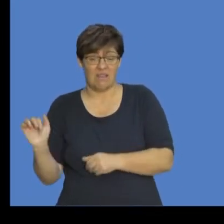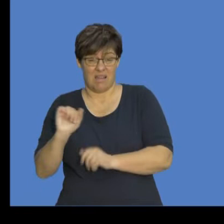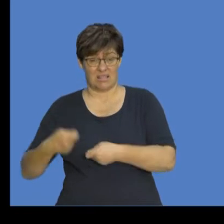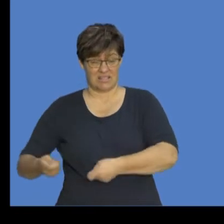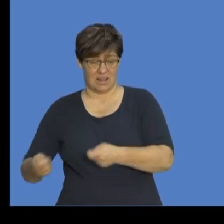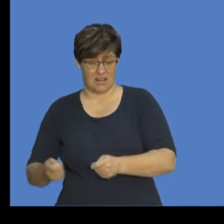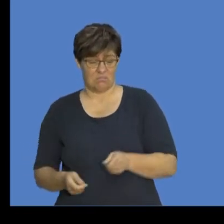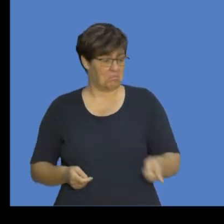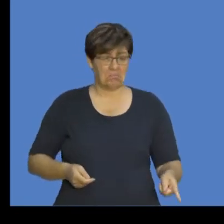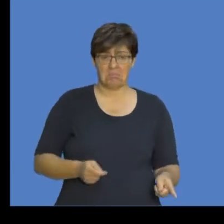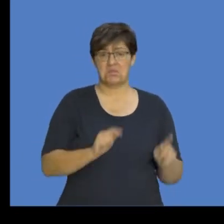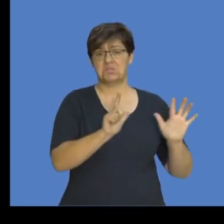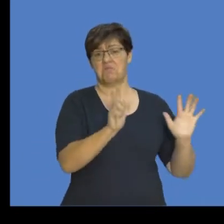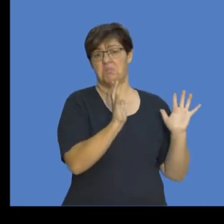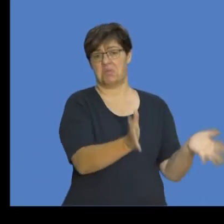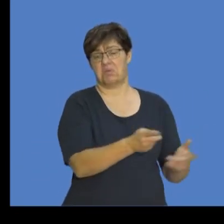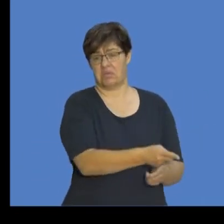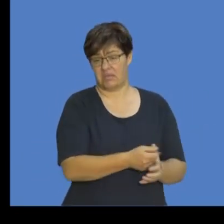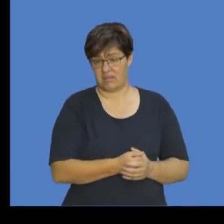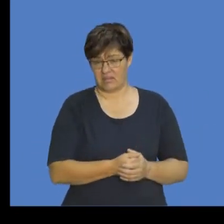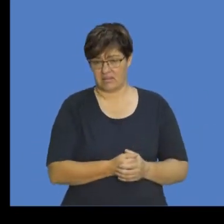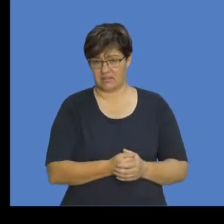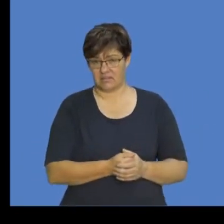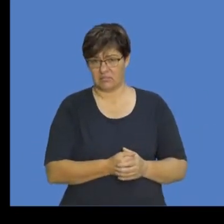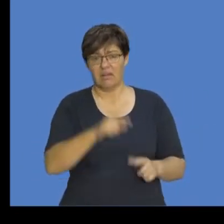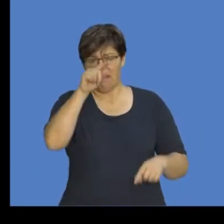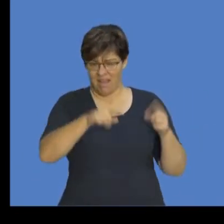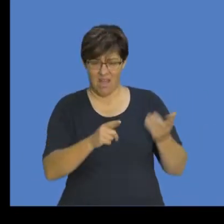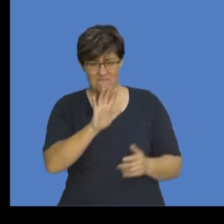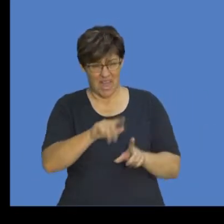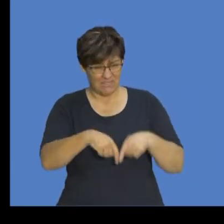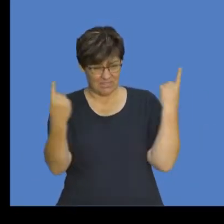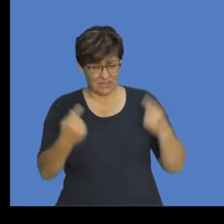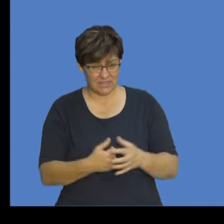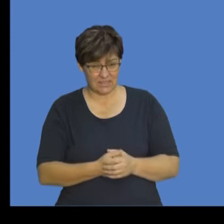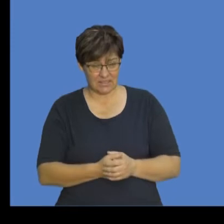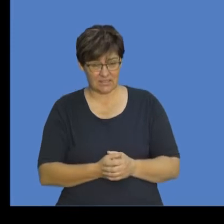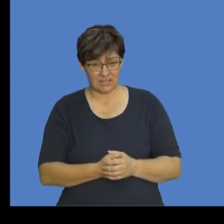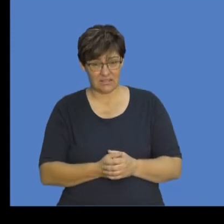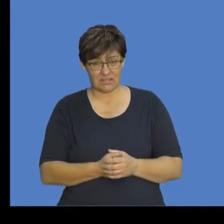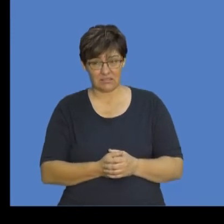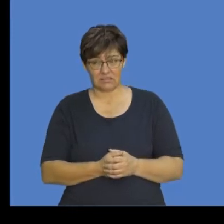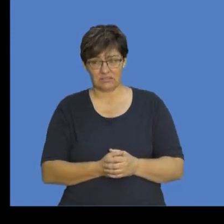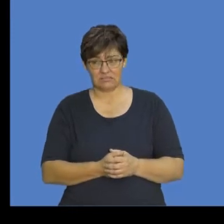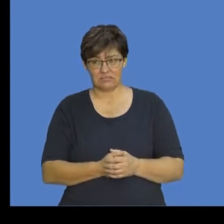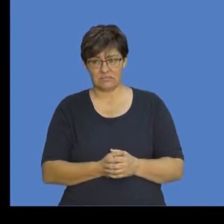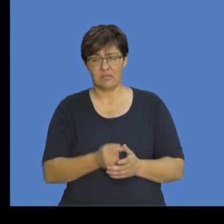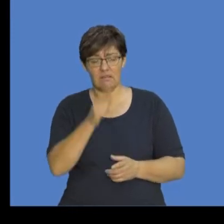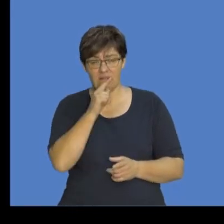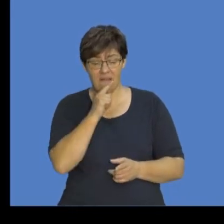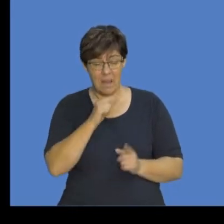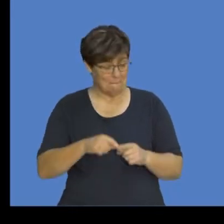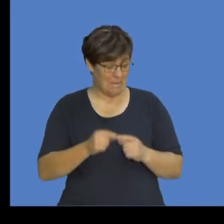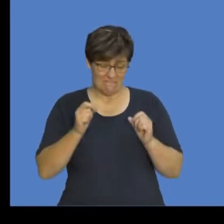cars, where Matt 7 cars, a deviation by 5. Actually, this is the